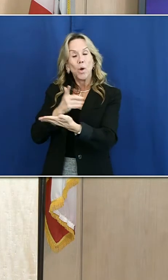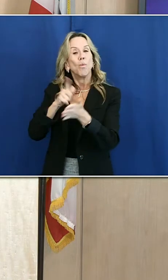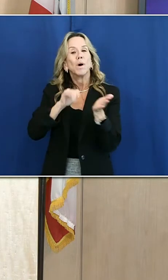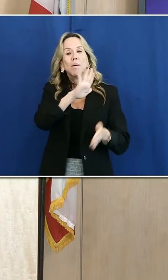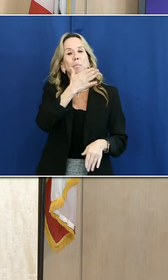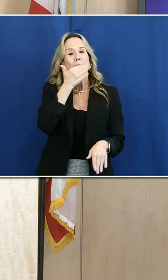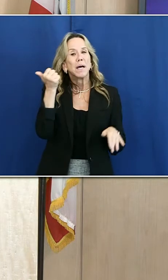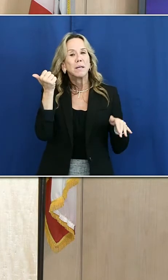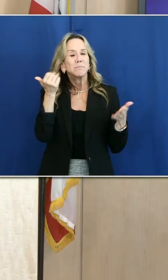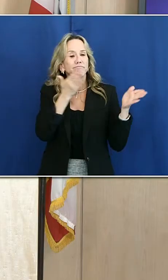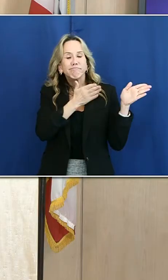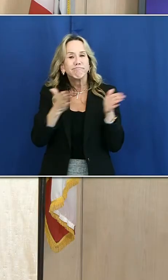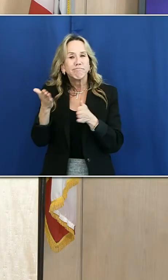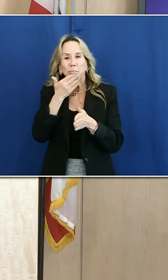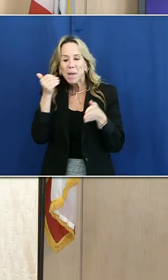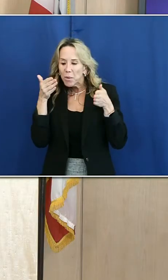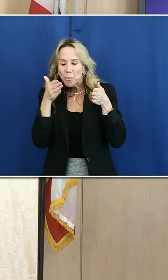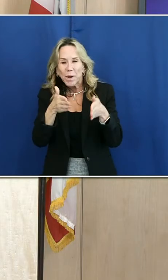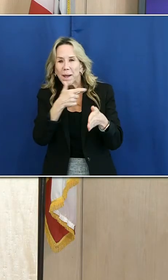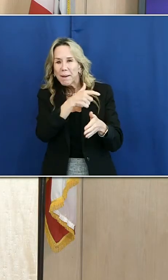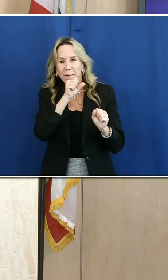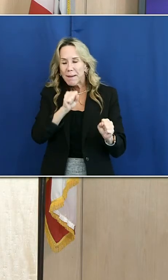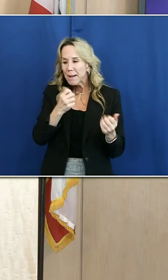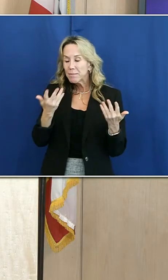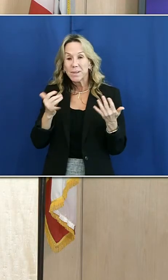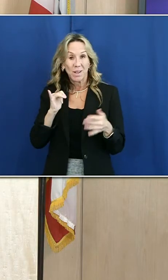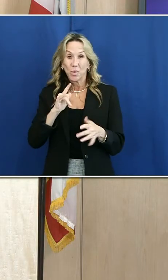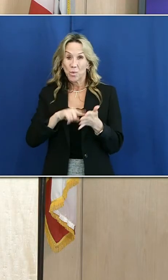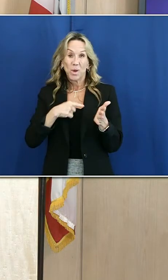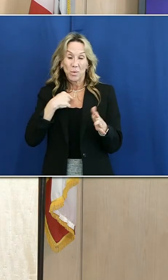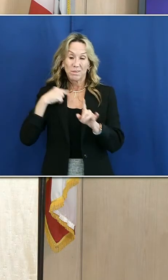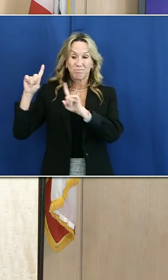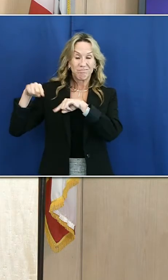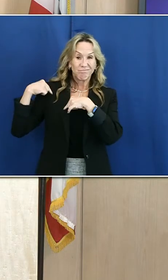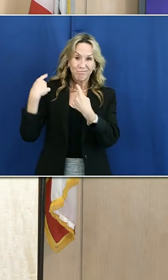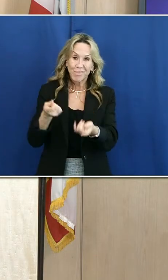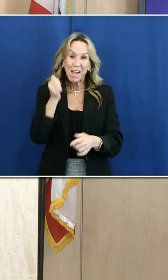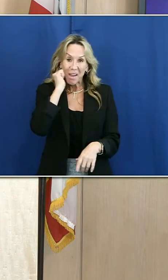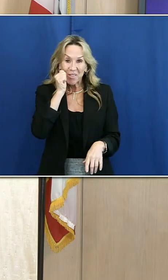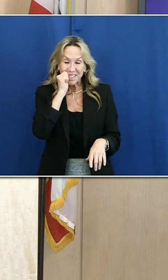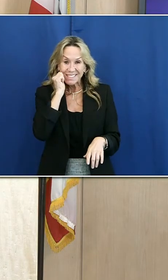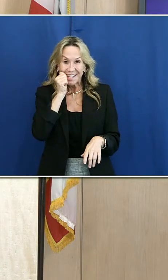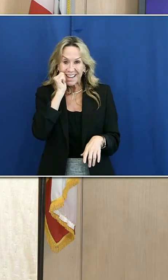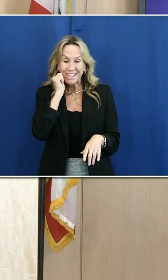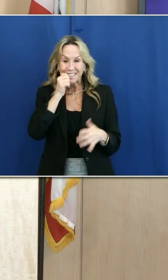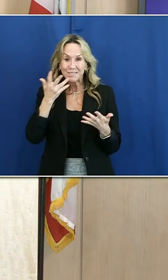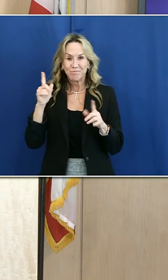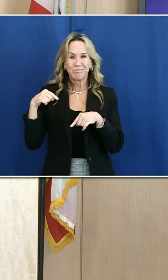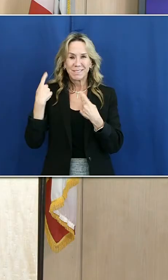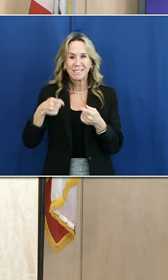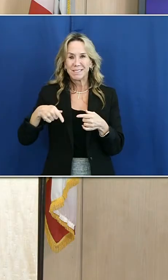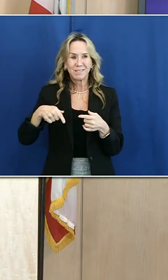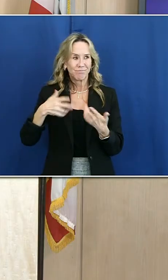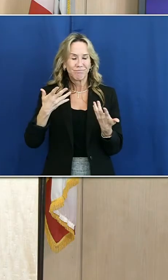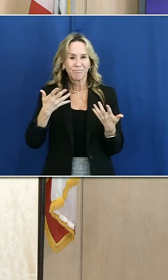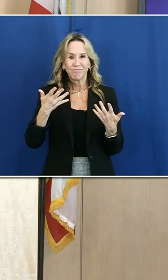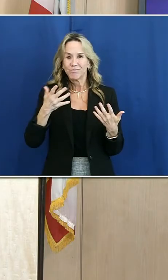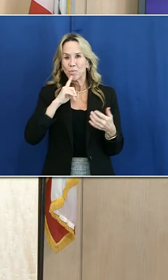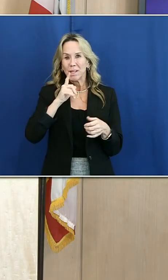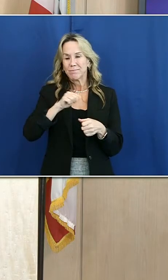strategies, best practice strategies that we've been talking about every day since this pandemic